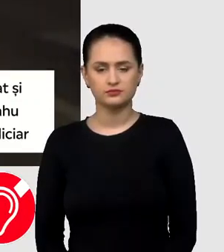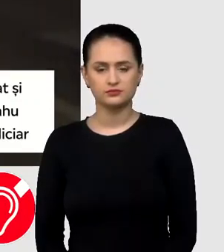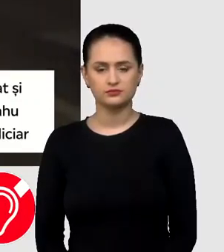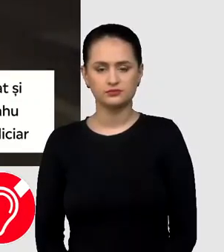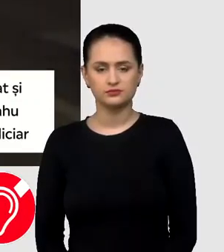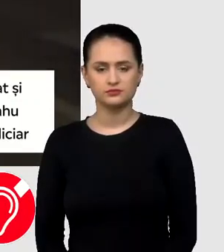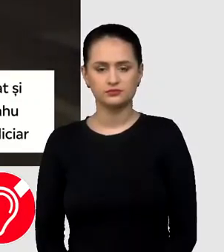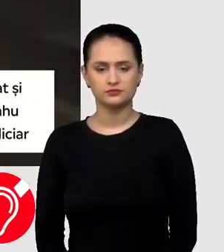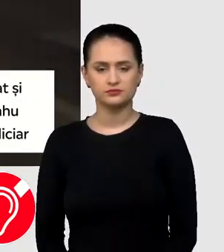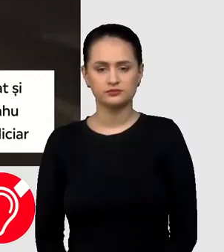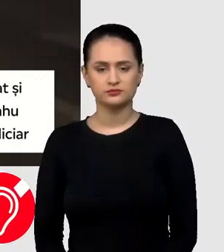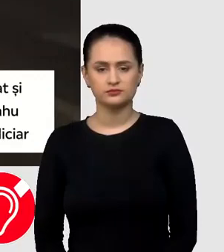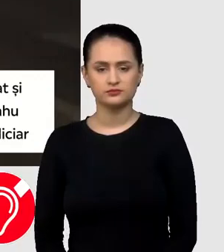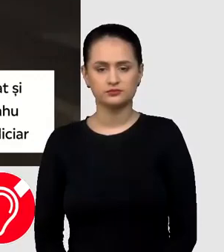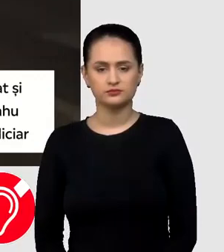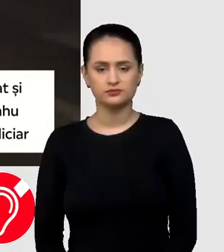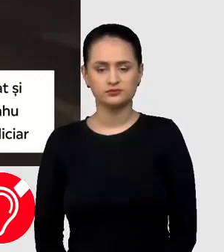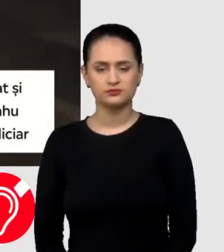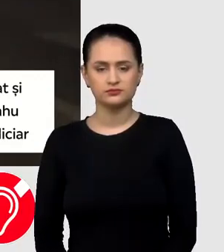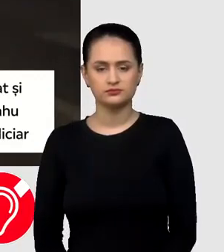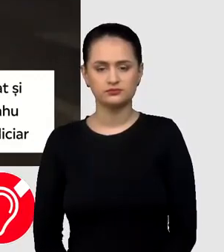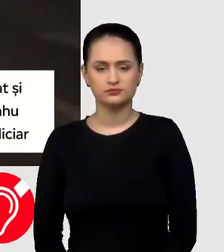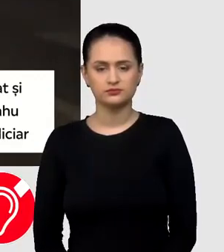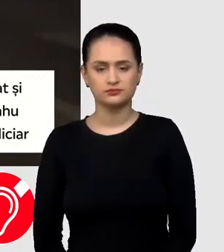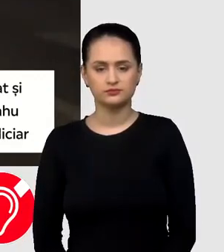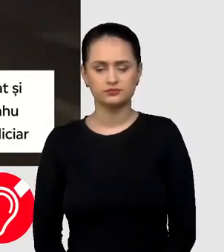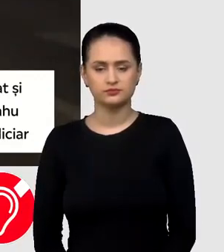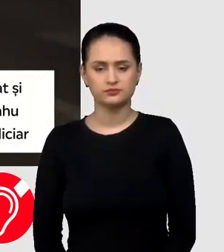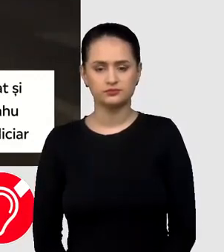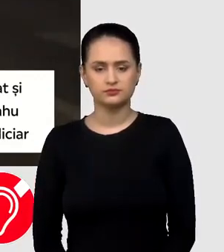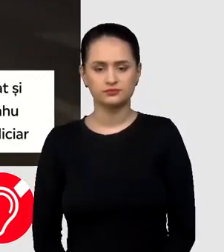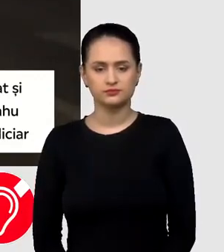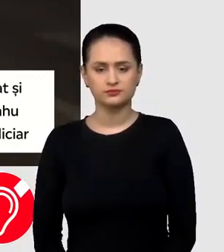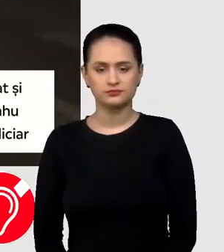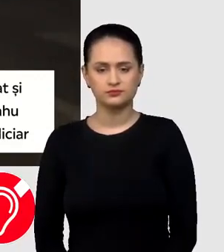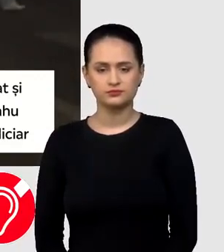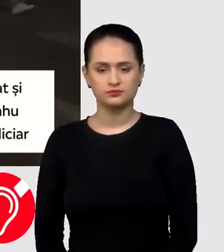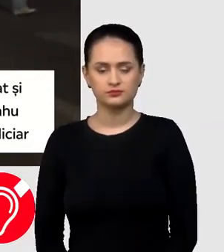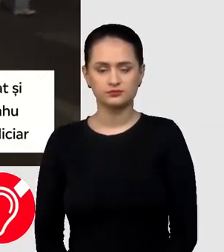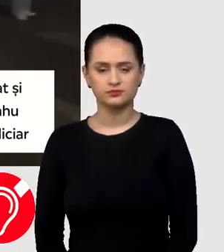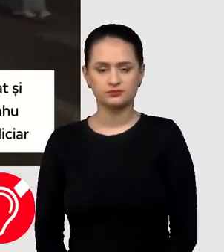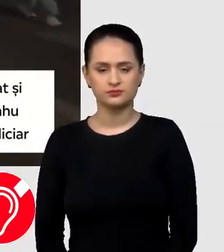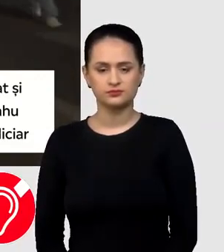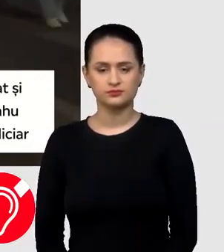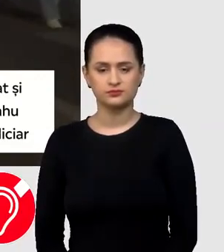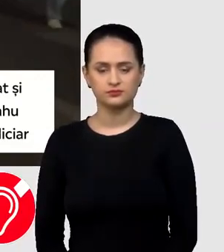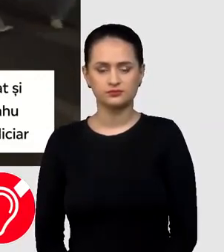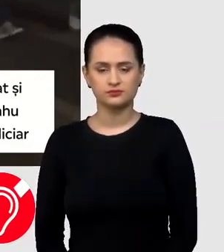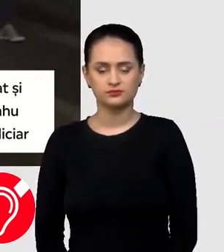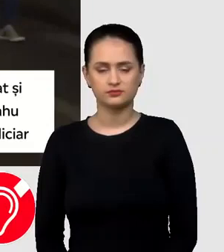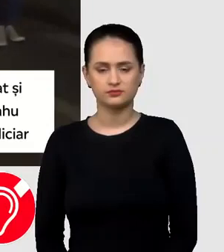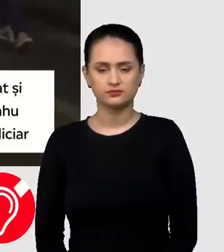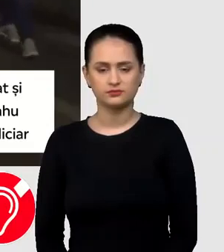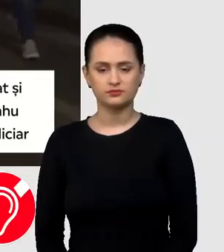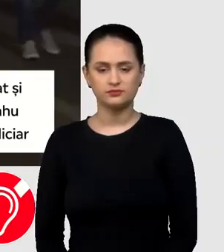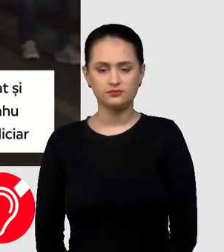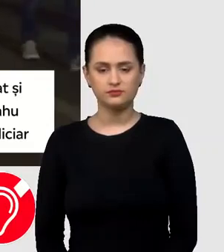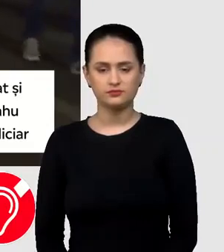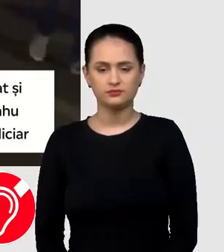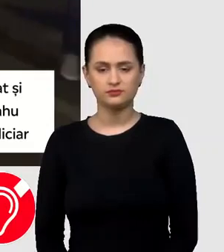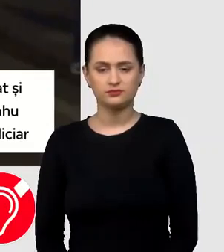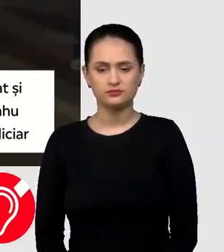the you know the to change the system. It doesn't give them the